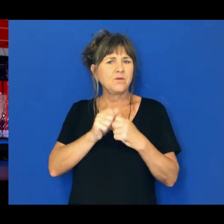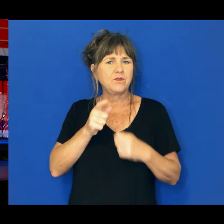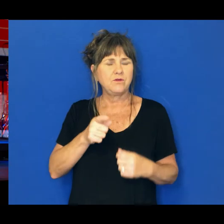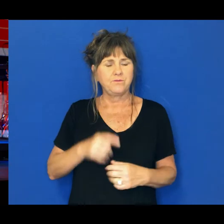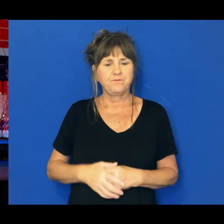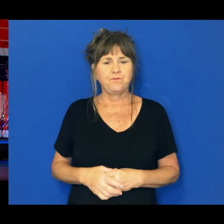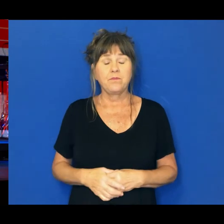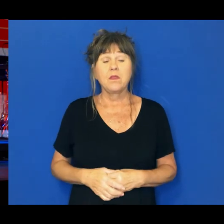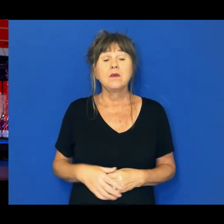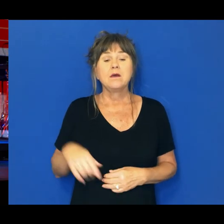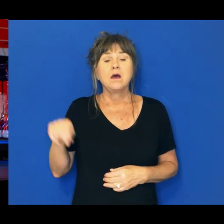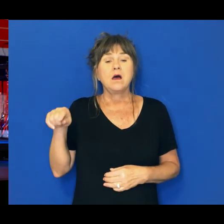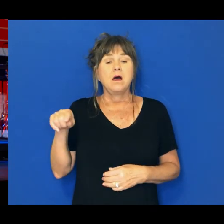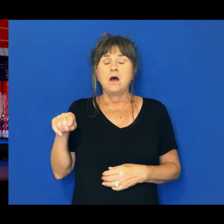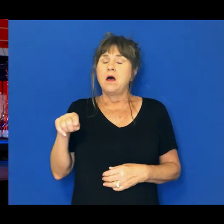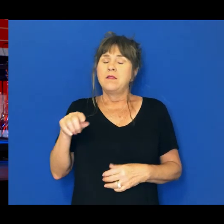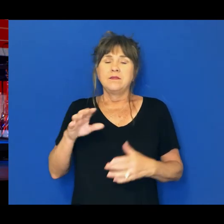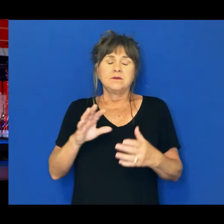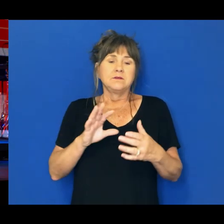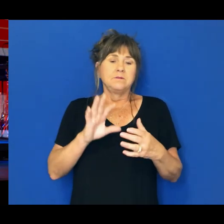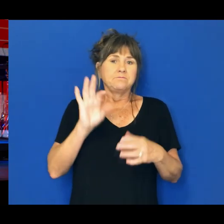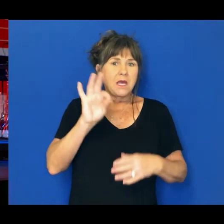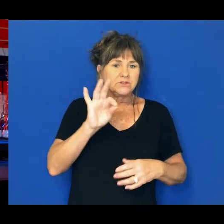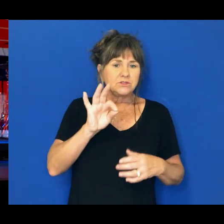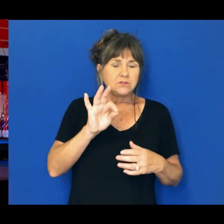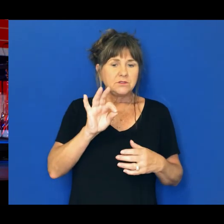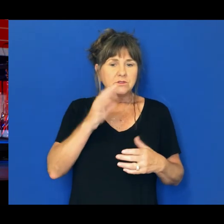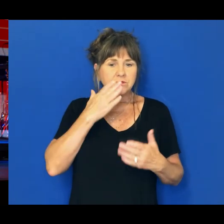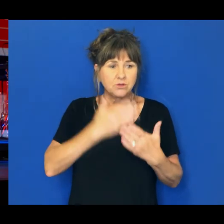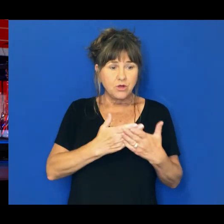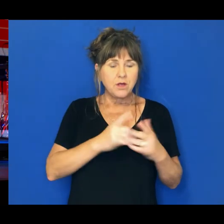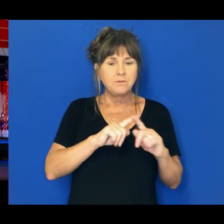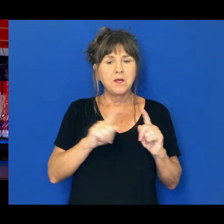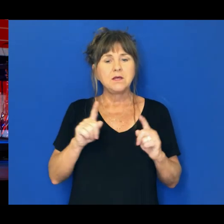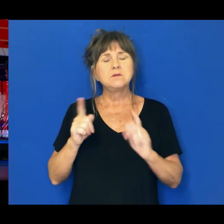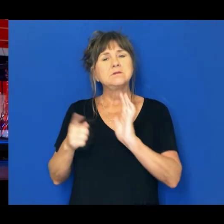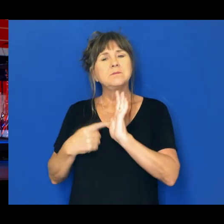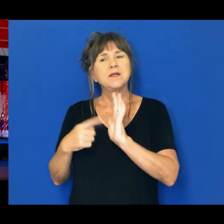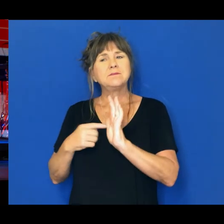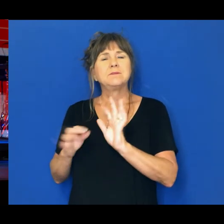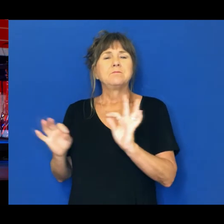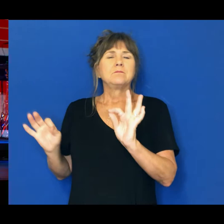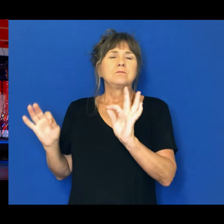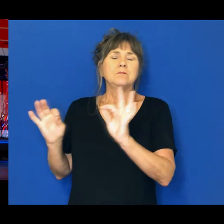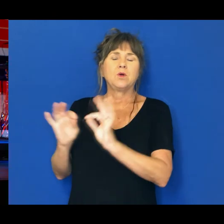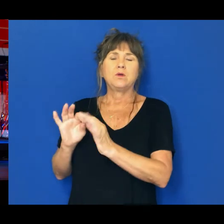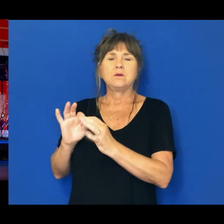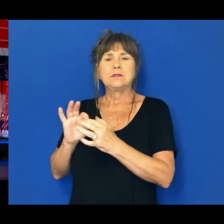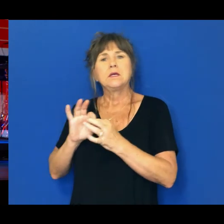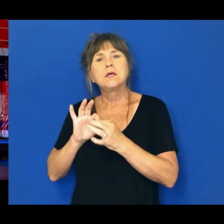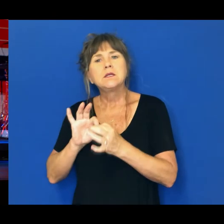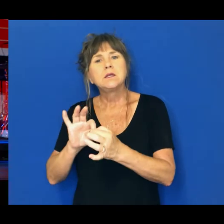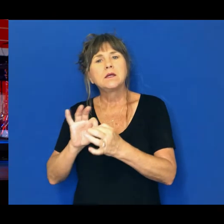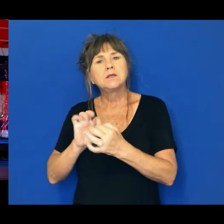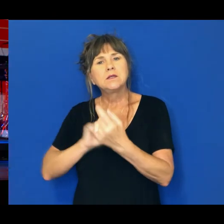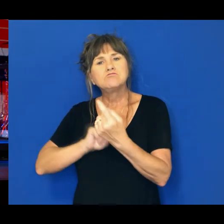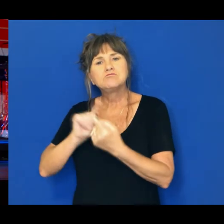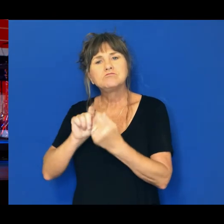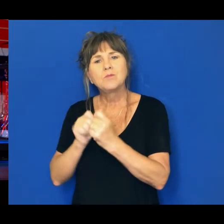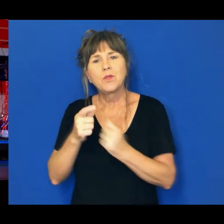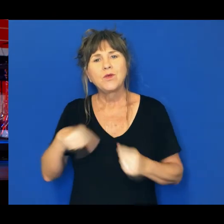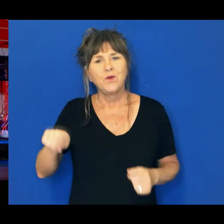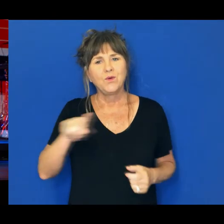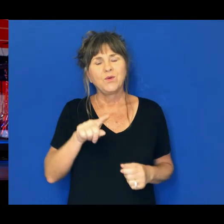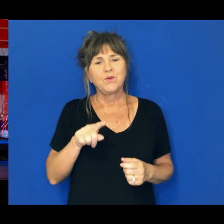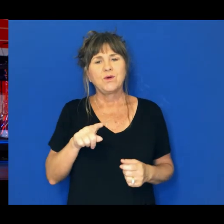big church feel small. Because all this is great, but sometimes that's where the money is, right there. Where I get to say hello to you and you tell me your name and I get to tell you